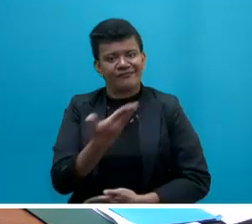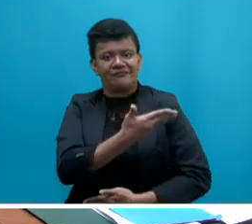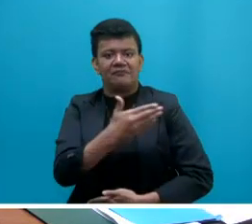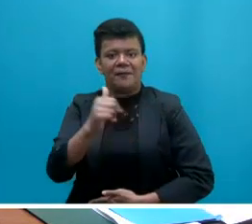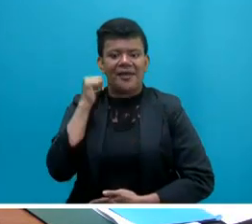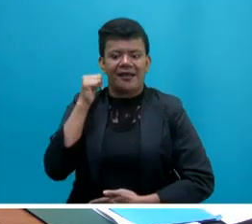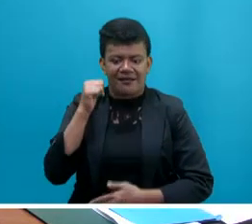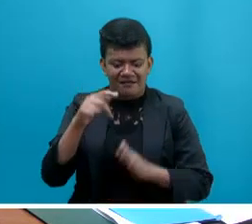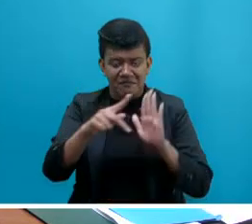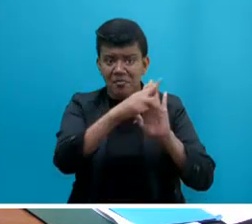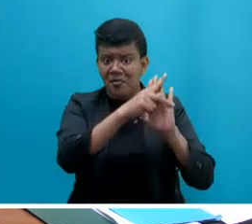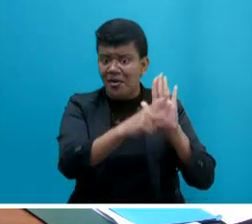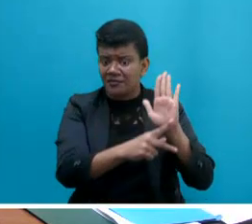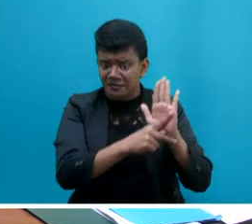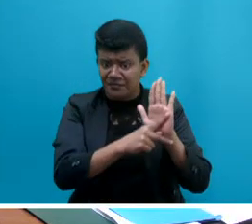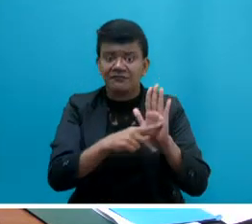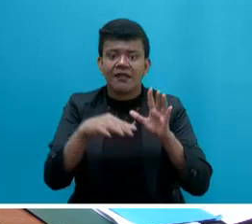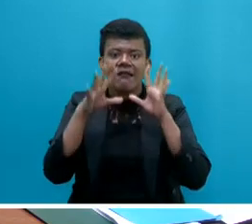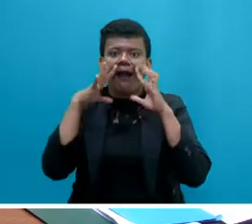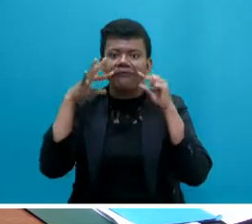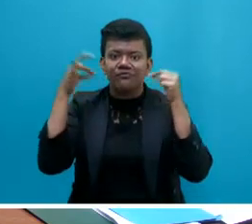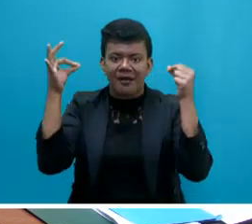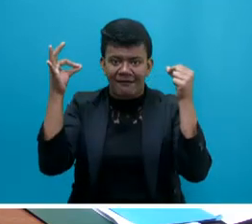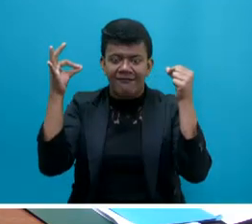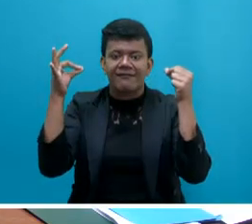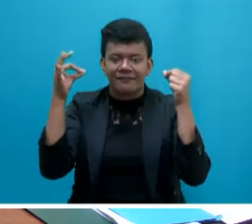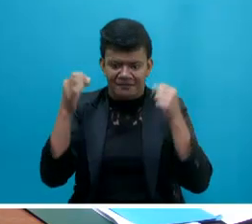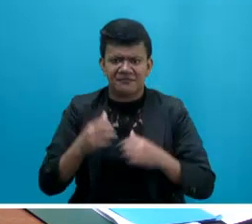I say this because I love this country, Mr. Speaker, sir.